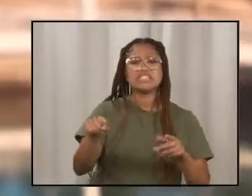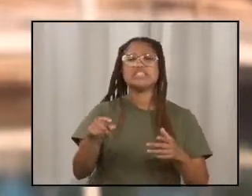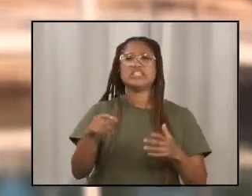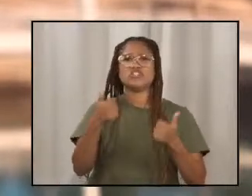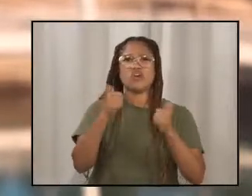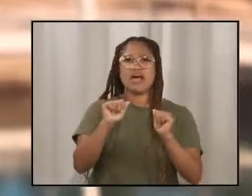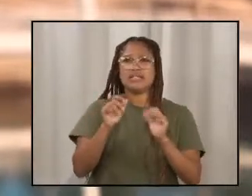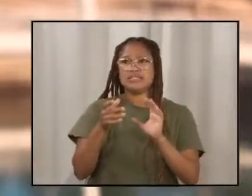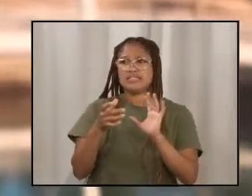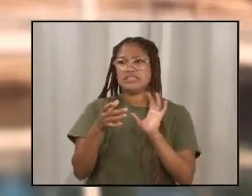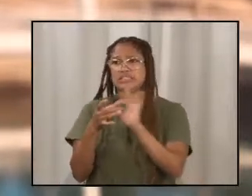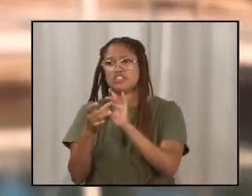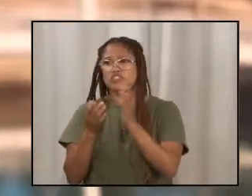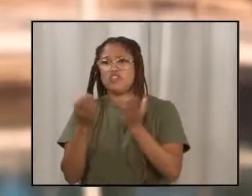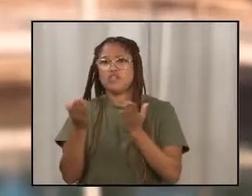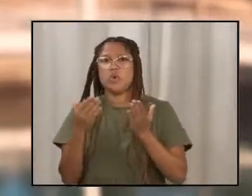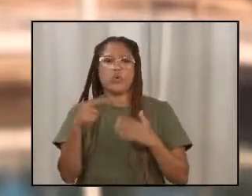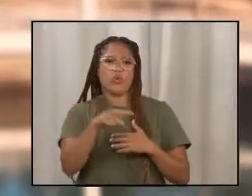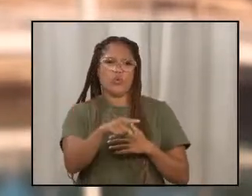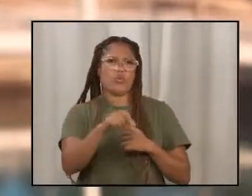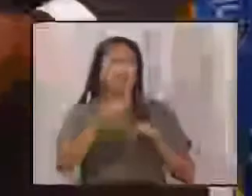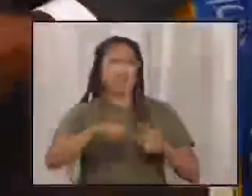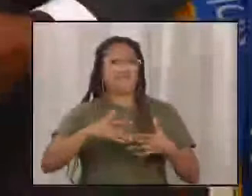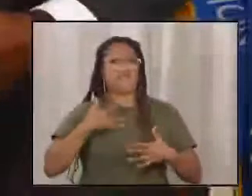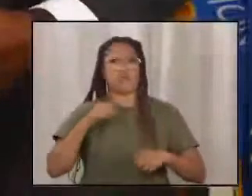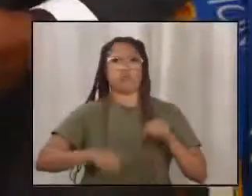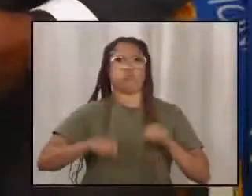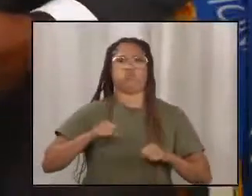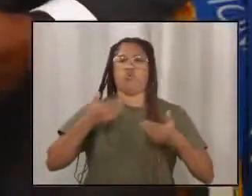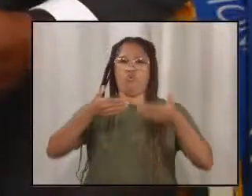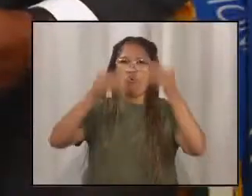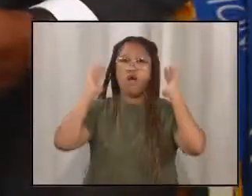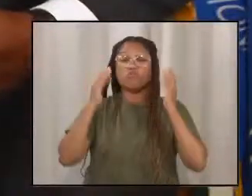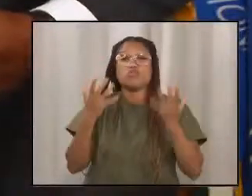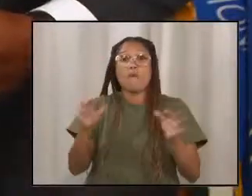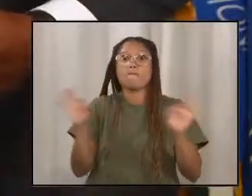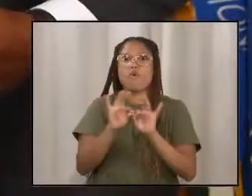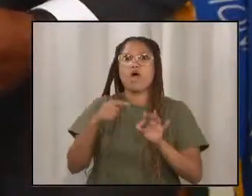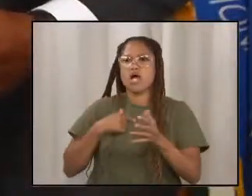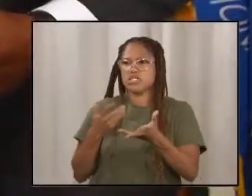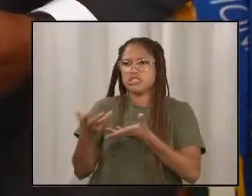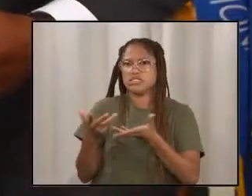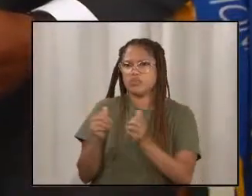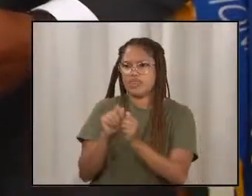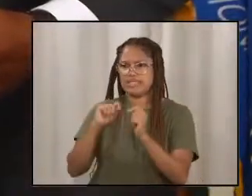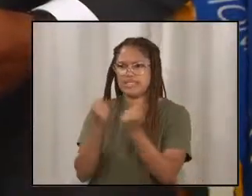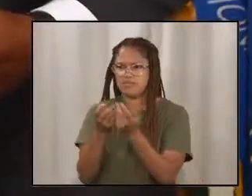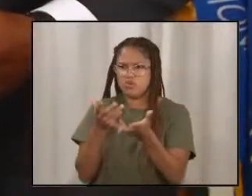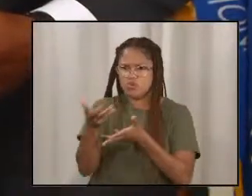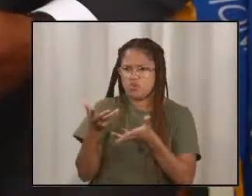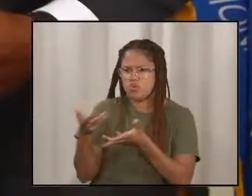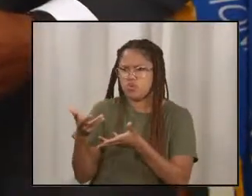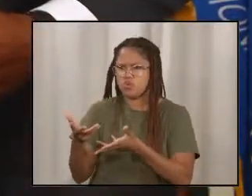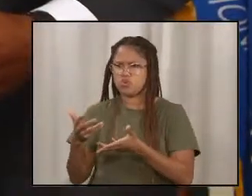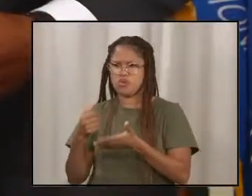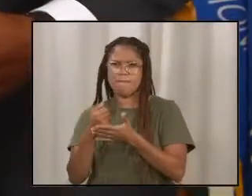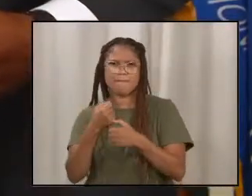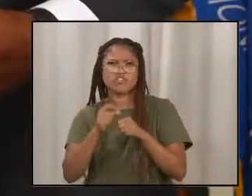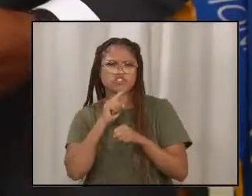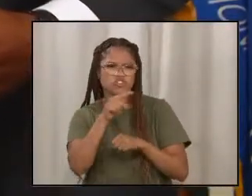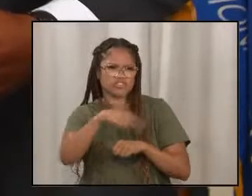Right. So really, it's important that I work closely with my team and our partners to just create sort of a resourceful,